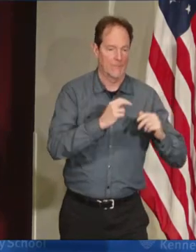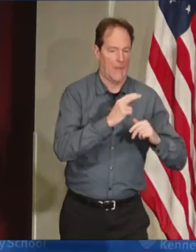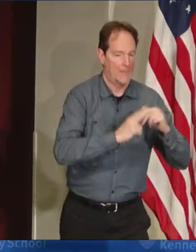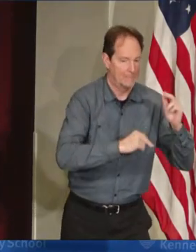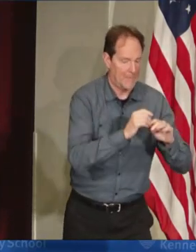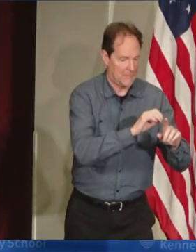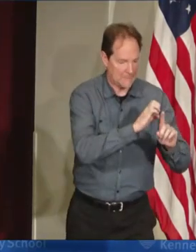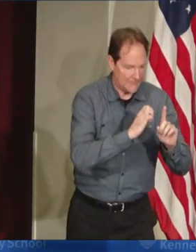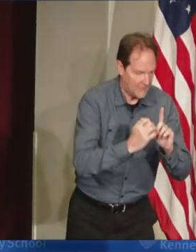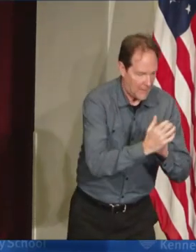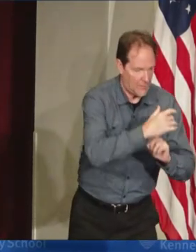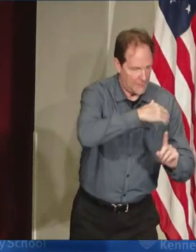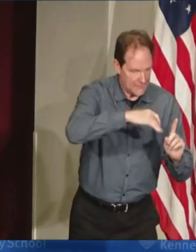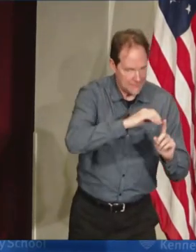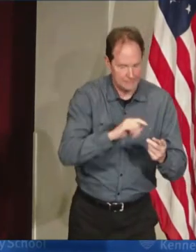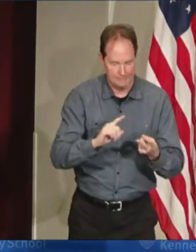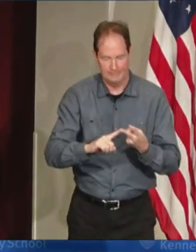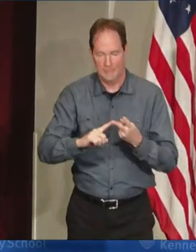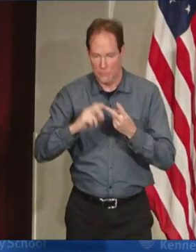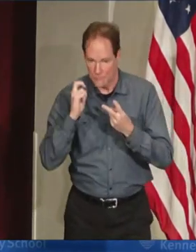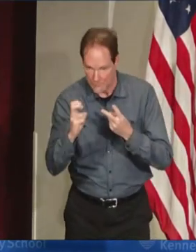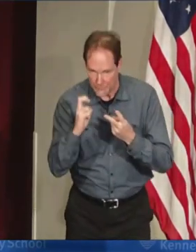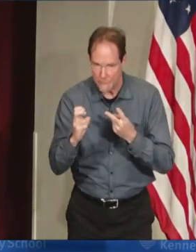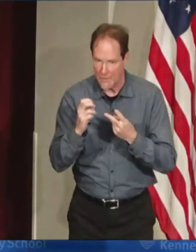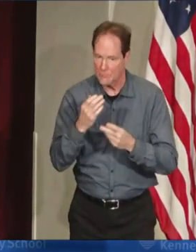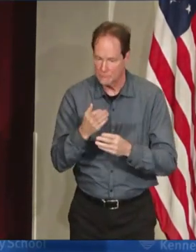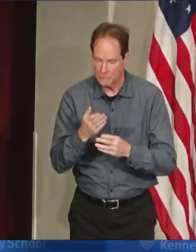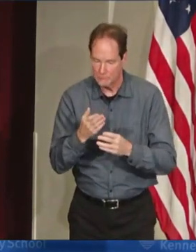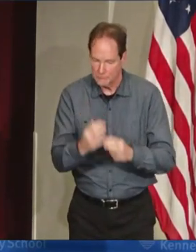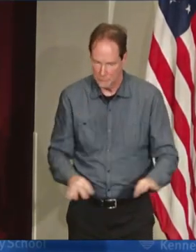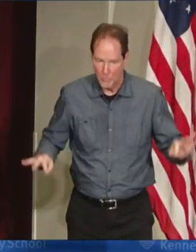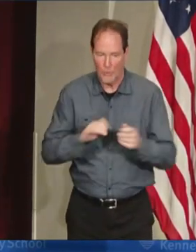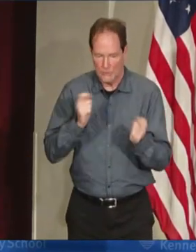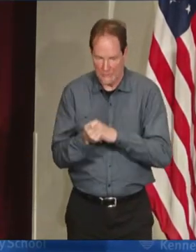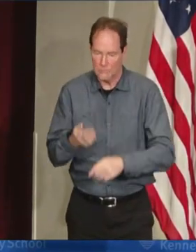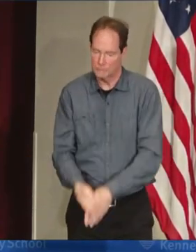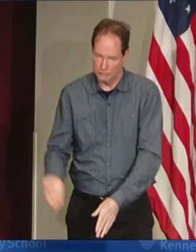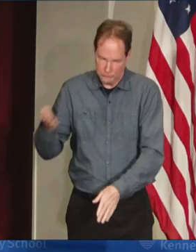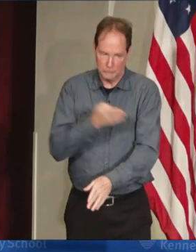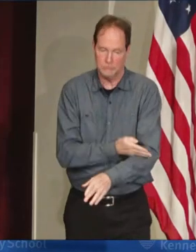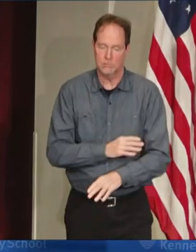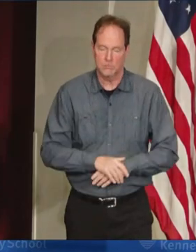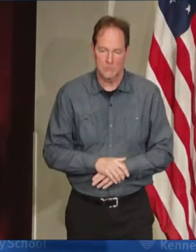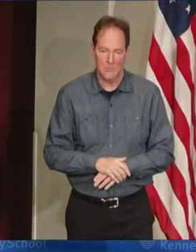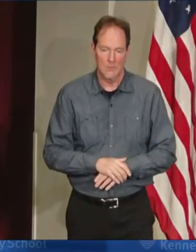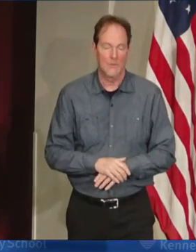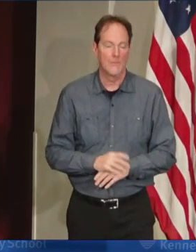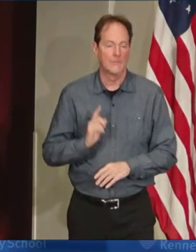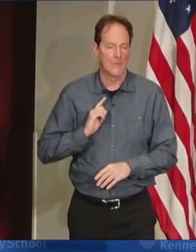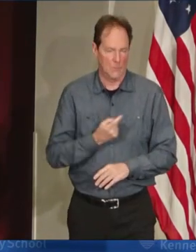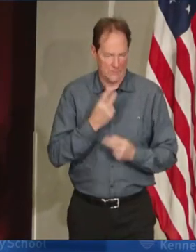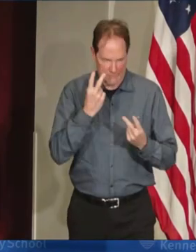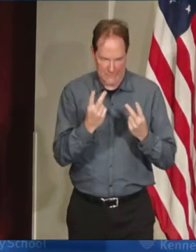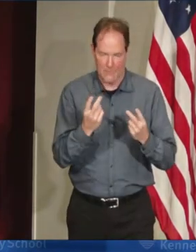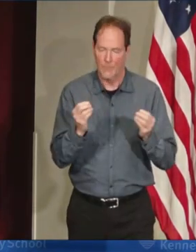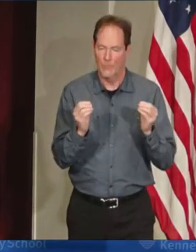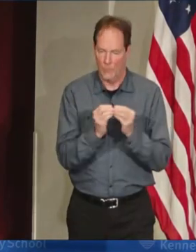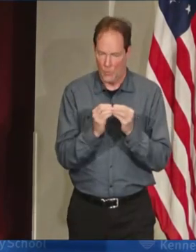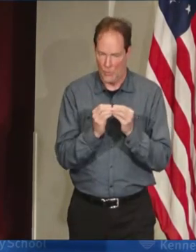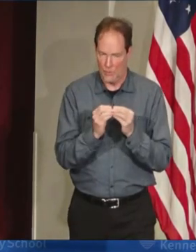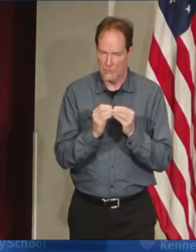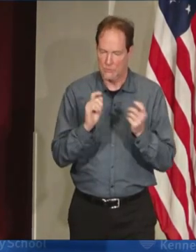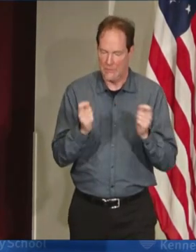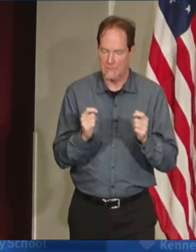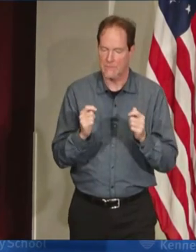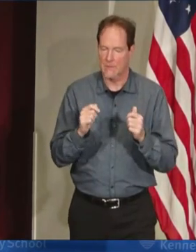transportation, things like that, I think we've seen some really important changes. We are seeing more changes under Title